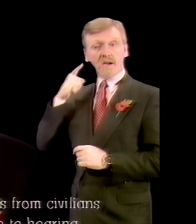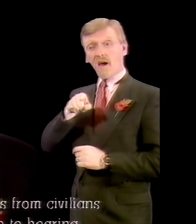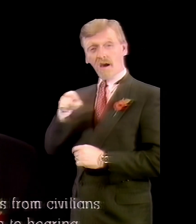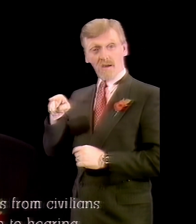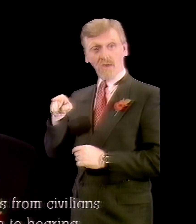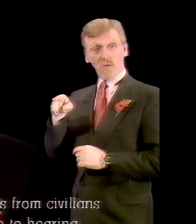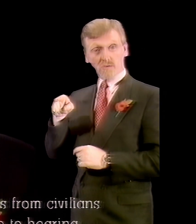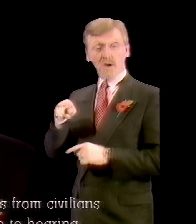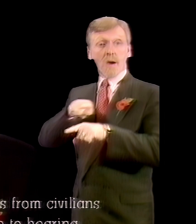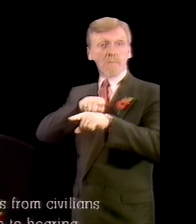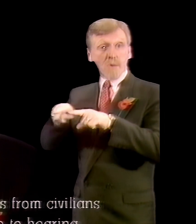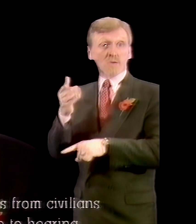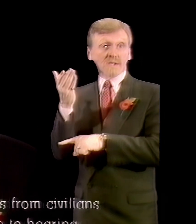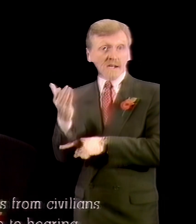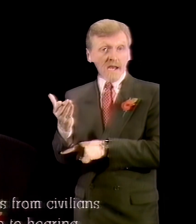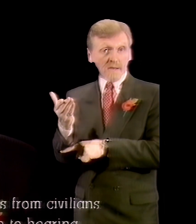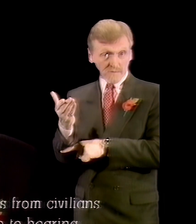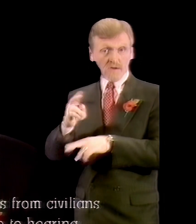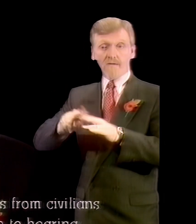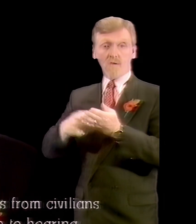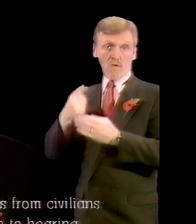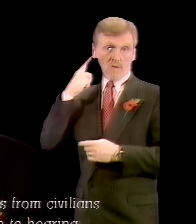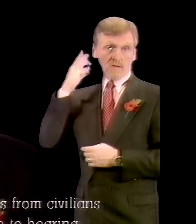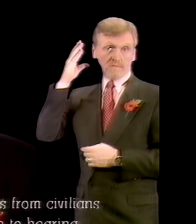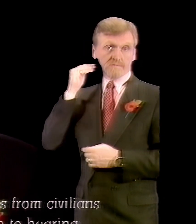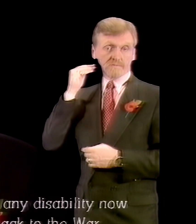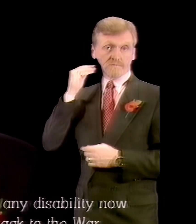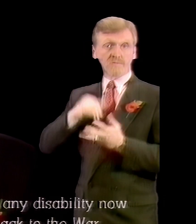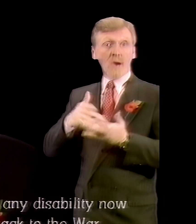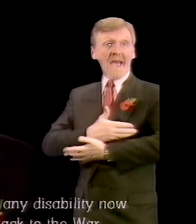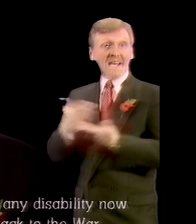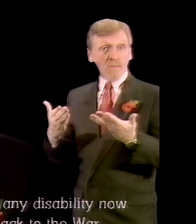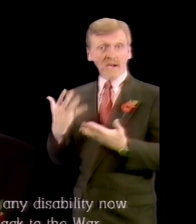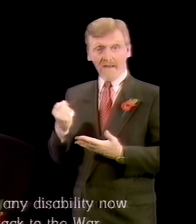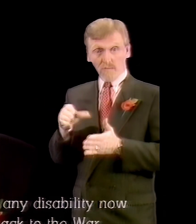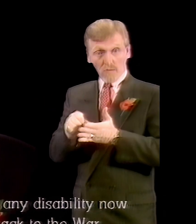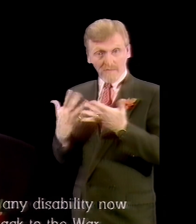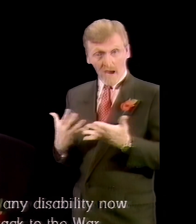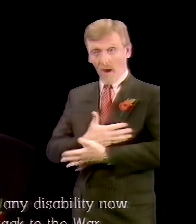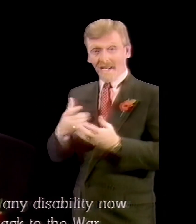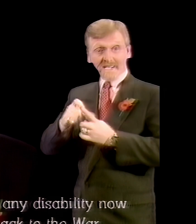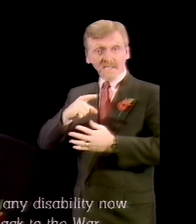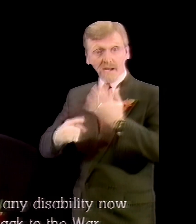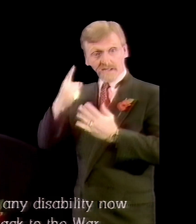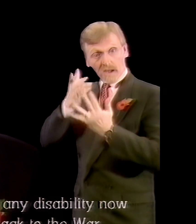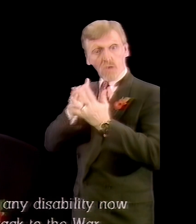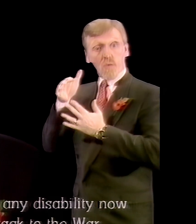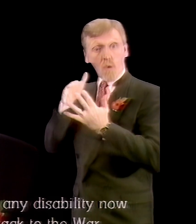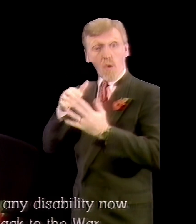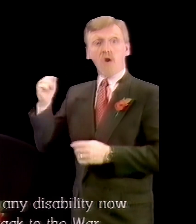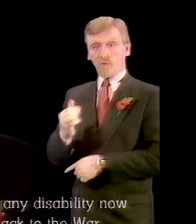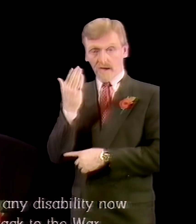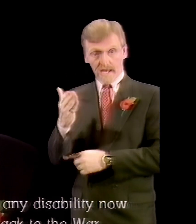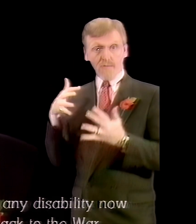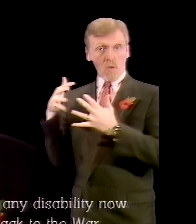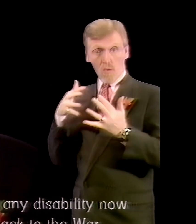of the claims from civilians are for damage to hearing. So anybody who has any problem now, any disability, which they